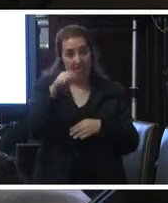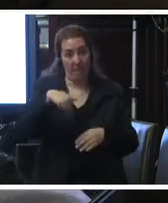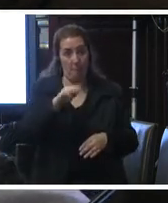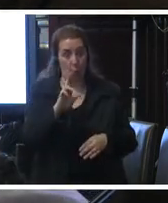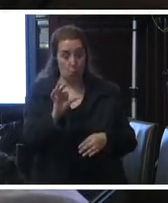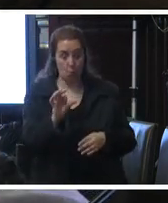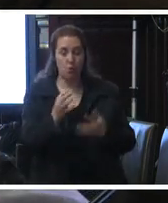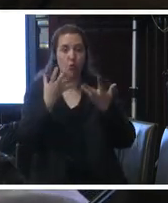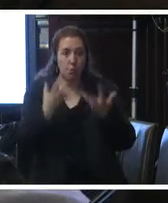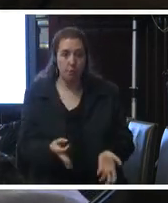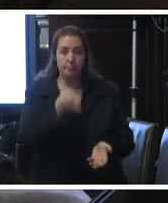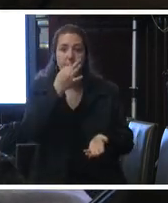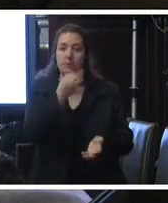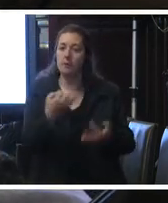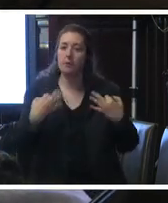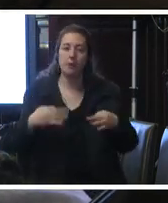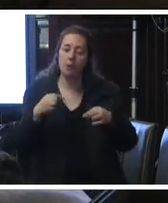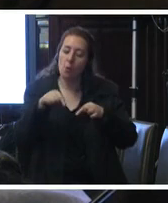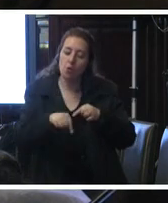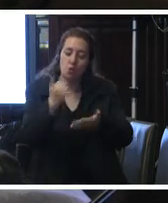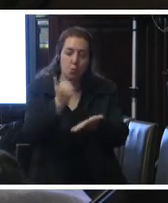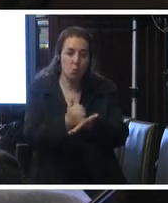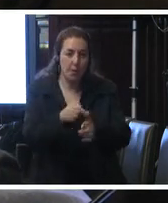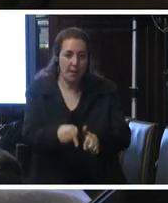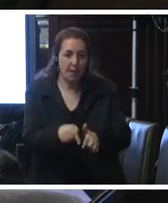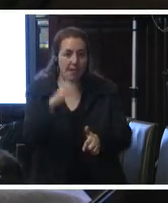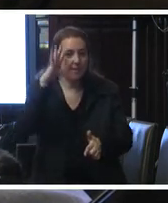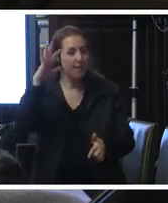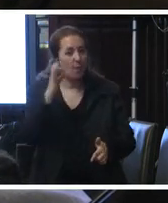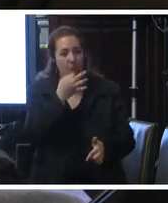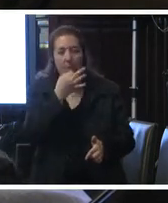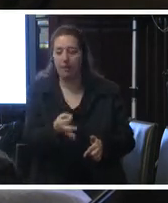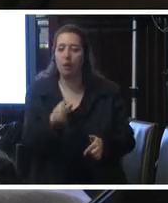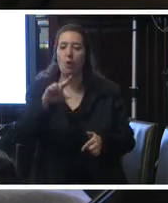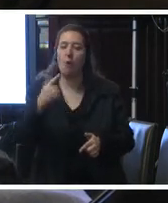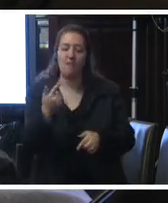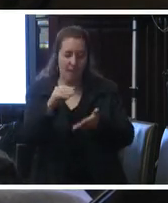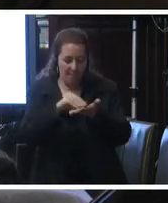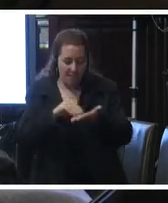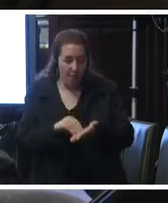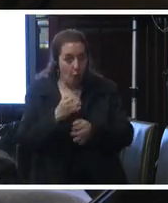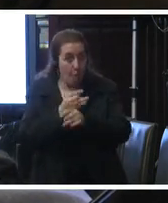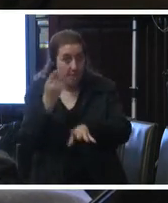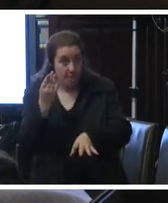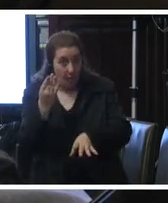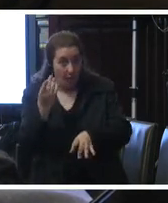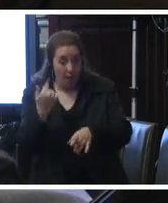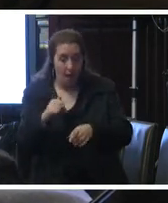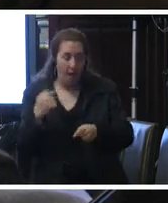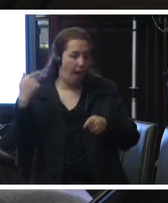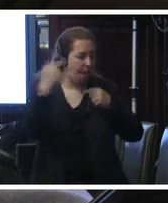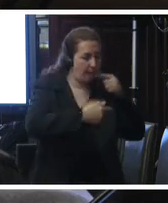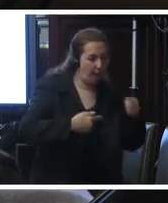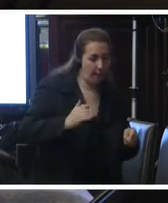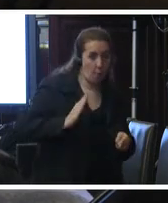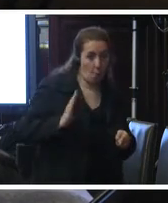there, remember you say there are no official data of the attacks on women and what